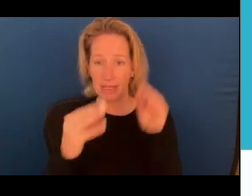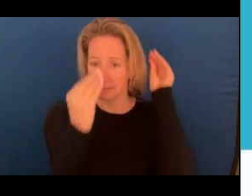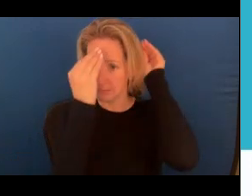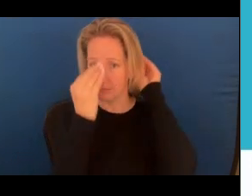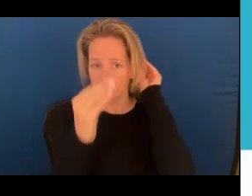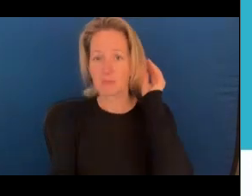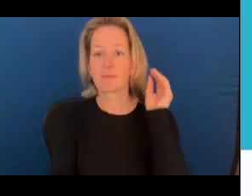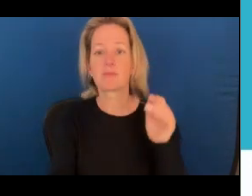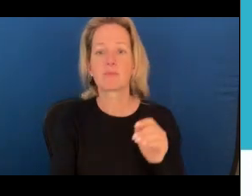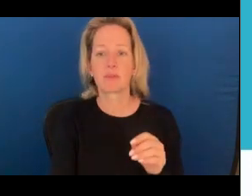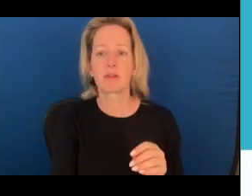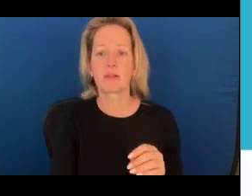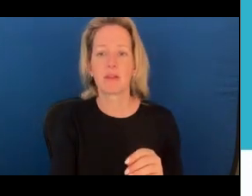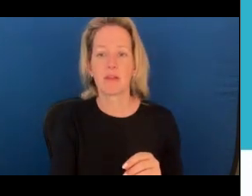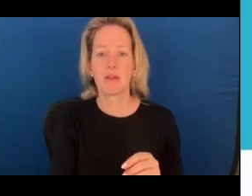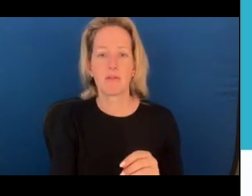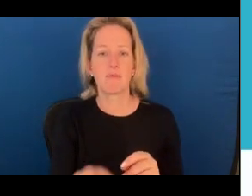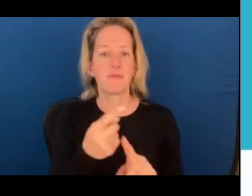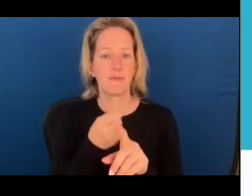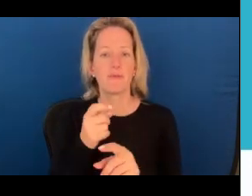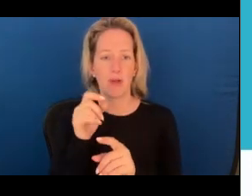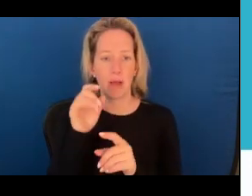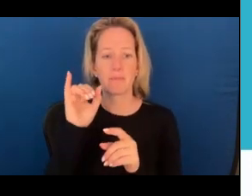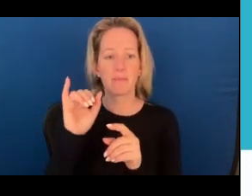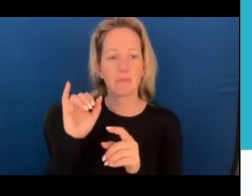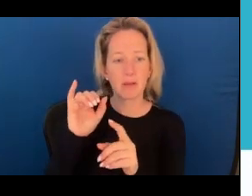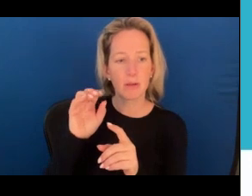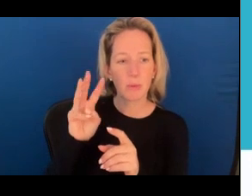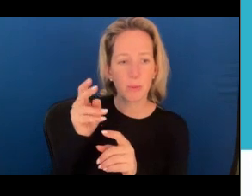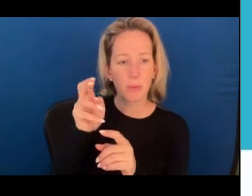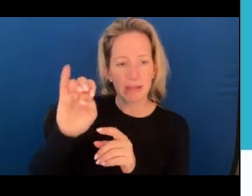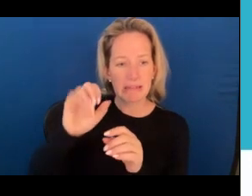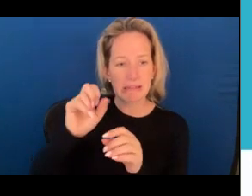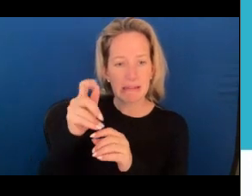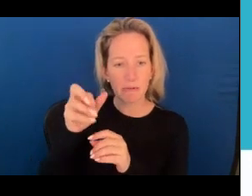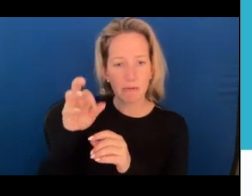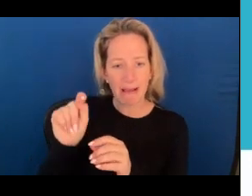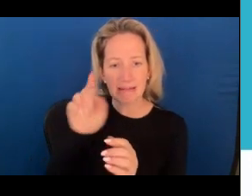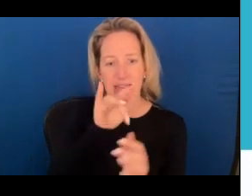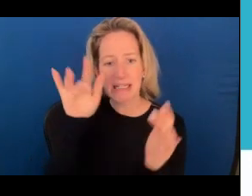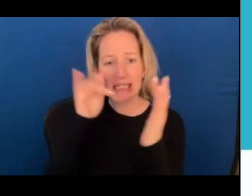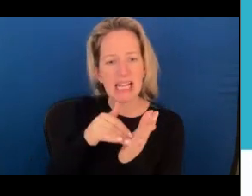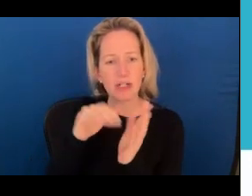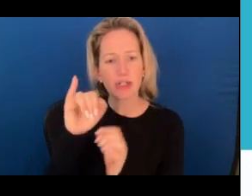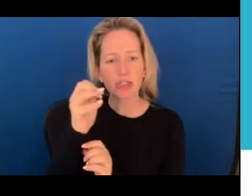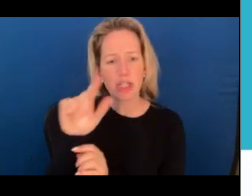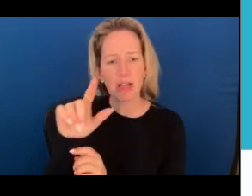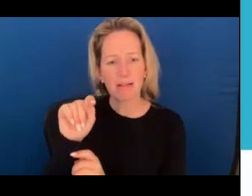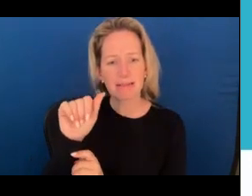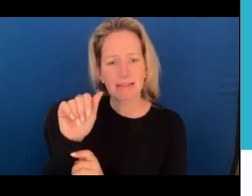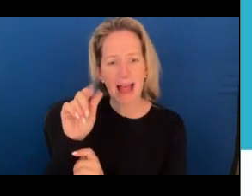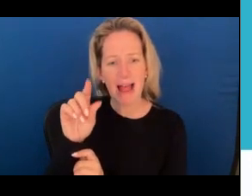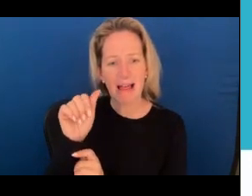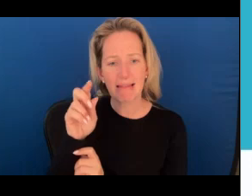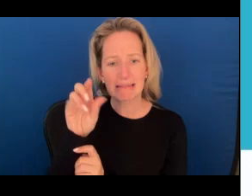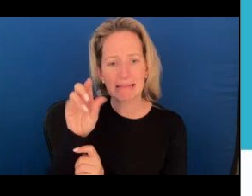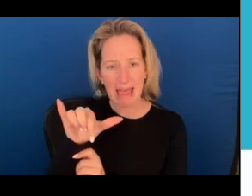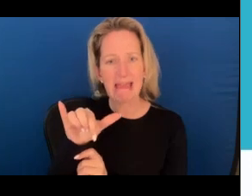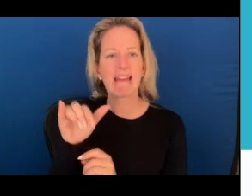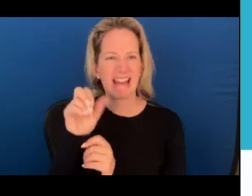an incredible educator and communicator. In the center, Jill Talladay is the Care for Cape and Islands executive, former executive